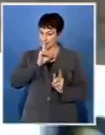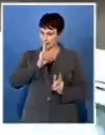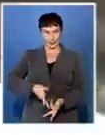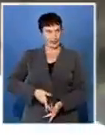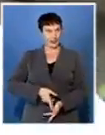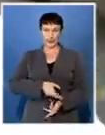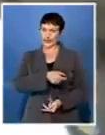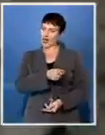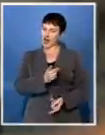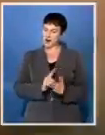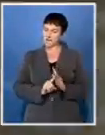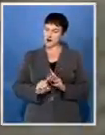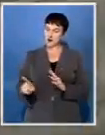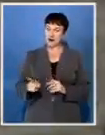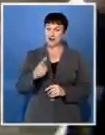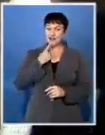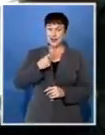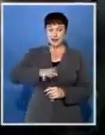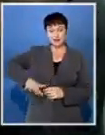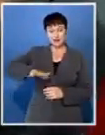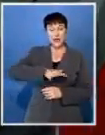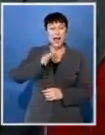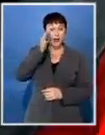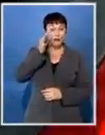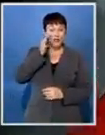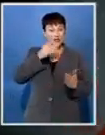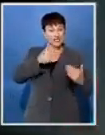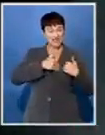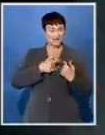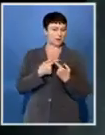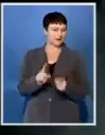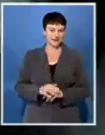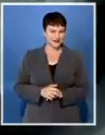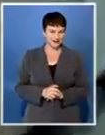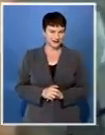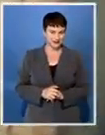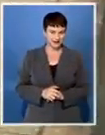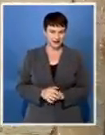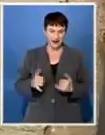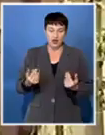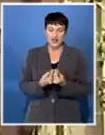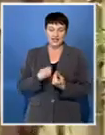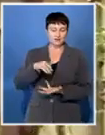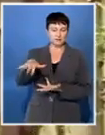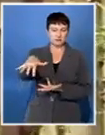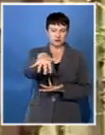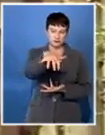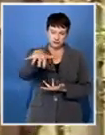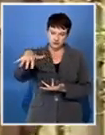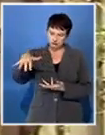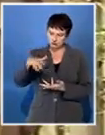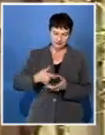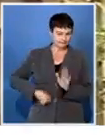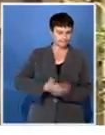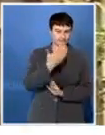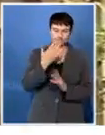say Attridgeville is no longer safe. Better we should move out our stock from here. Better to go